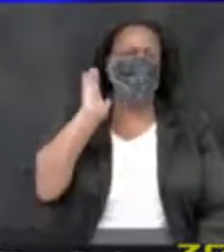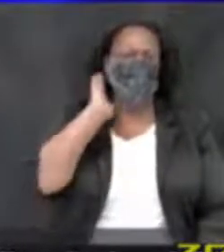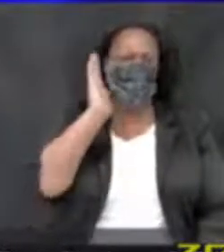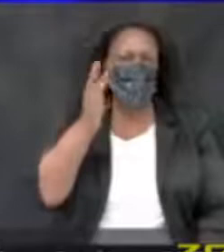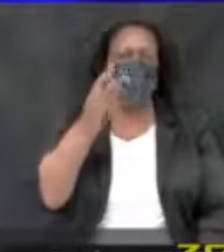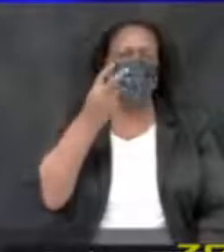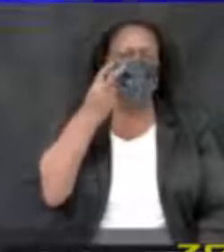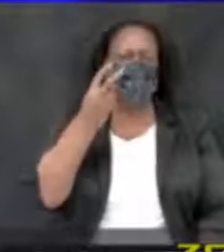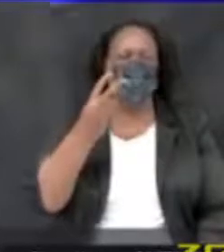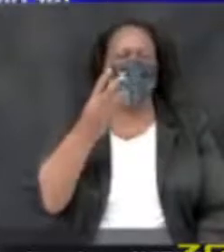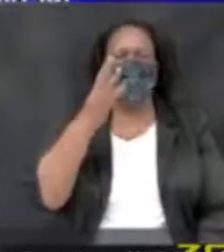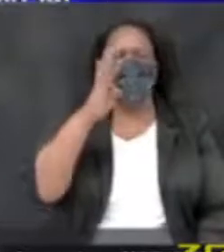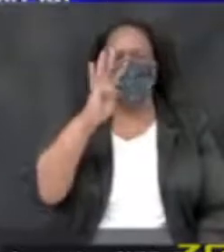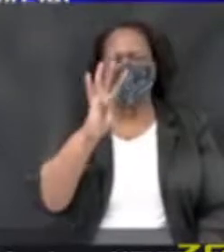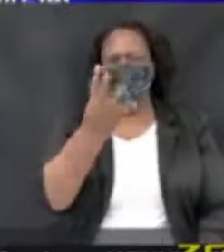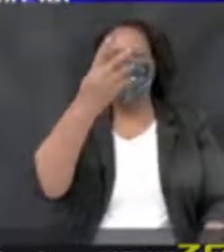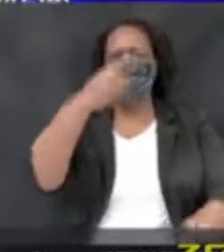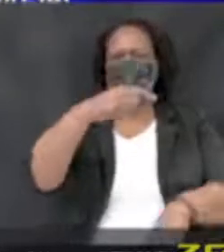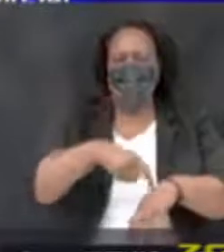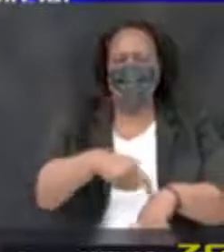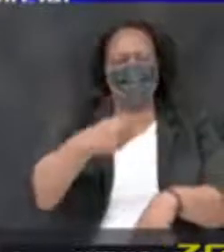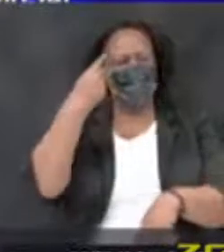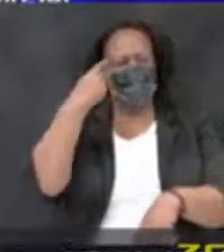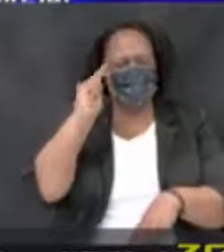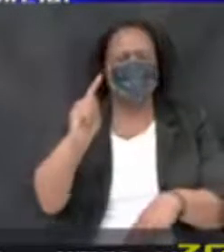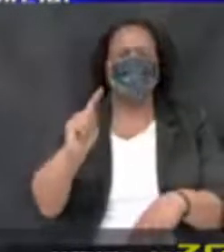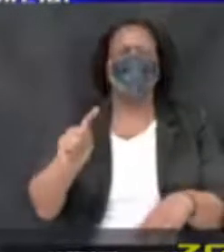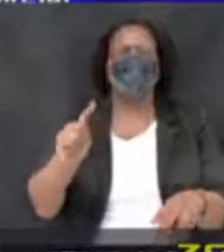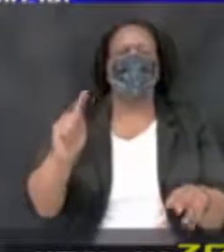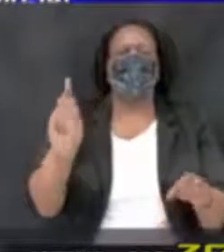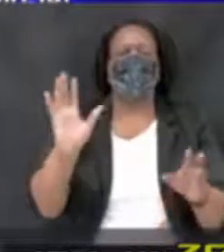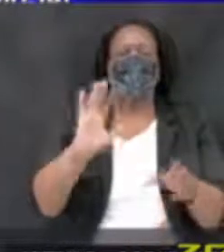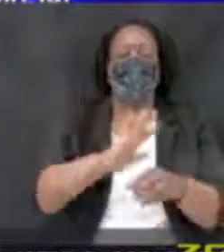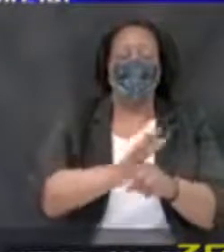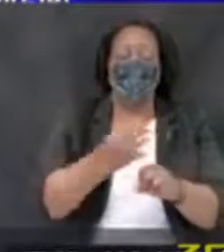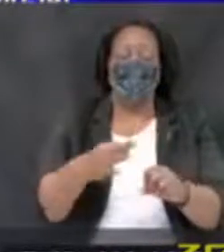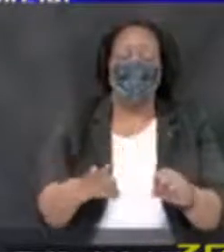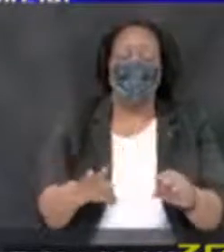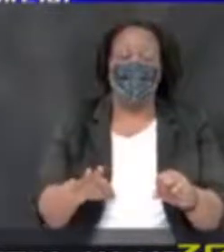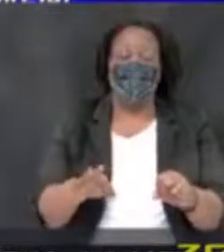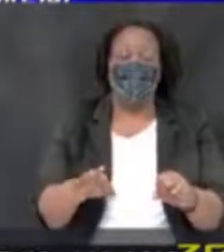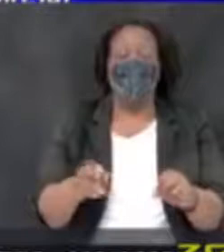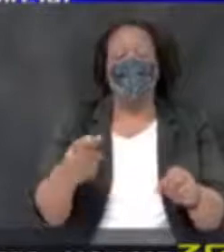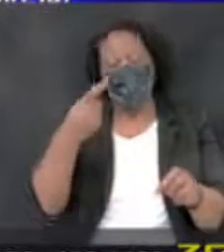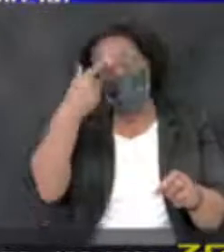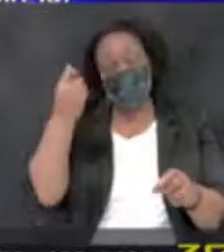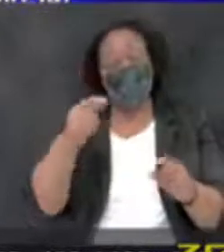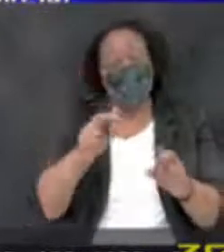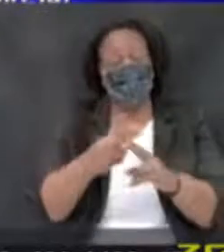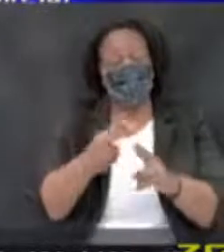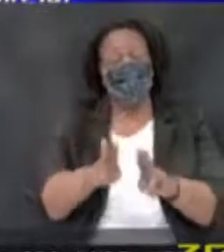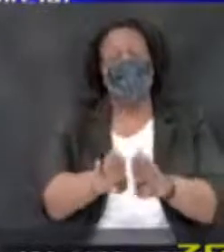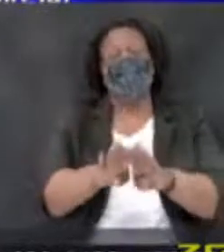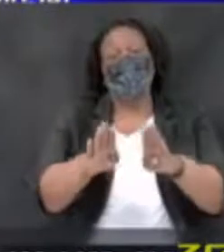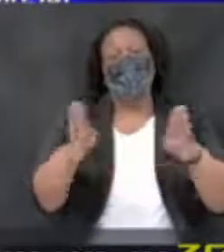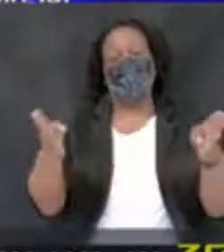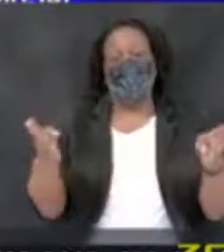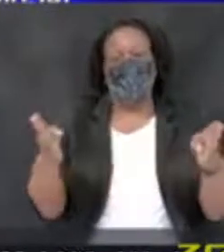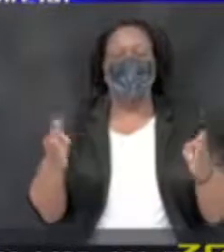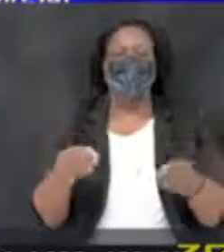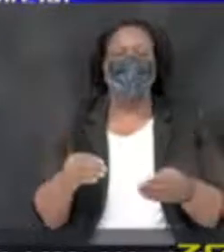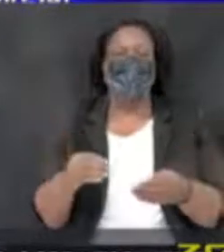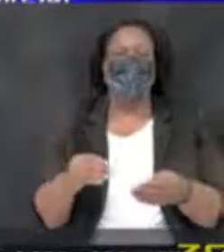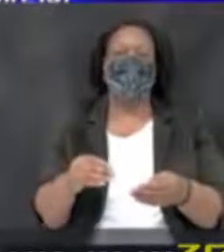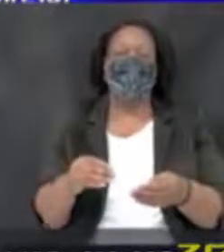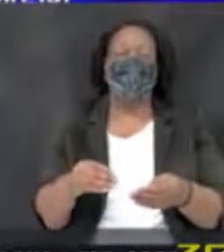a fourth wave as we move to open up our country and the economy? A number of countries in Europe are in the